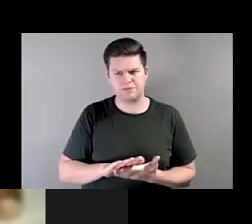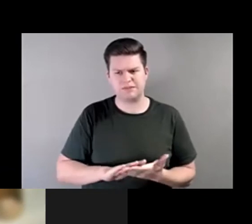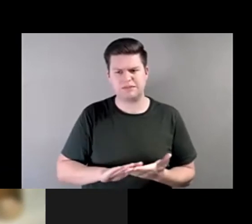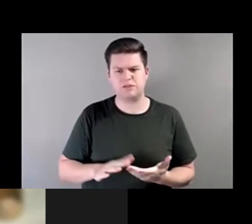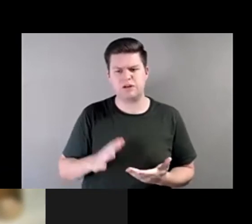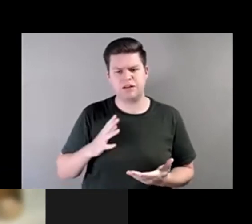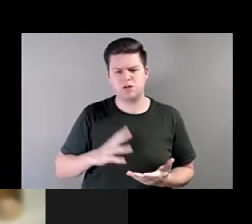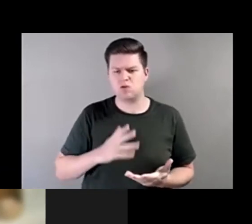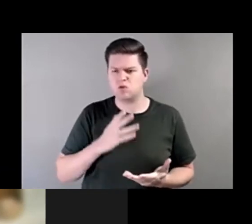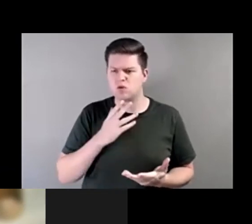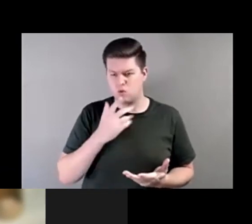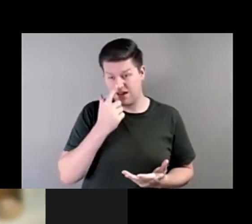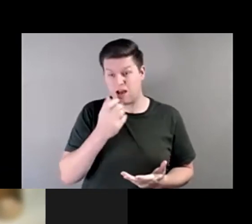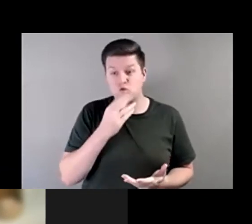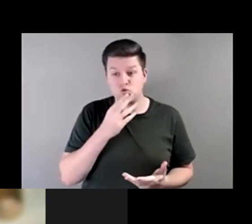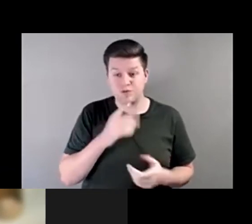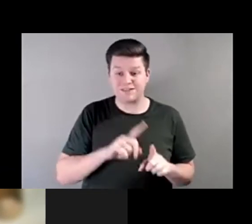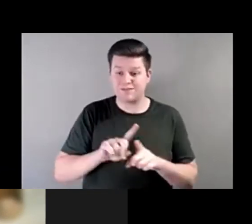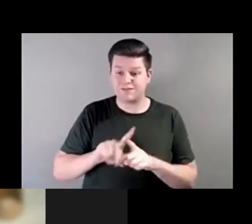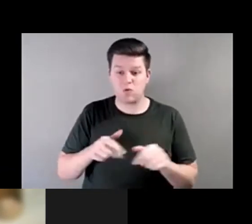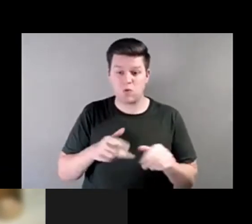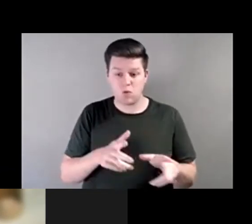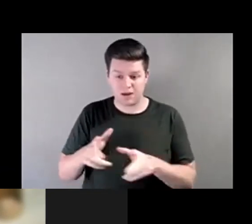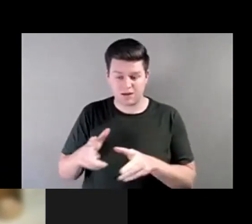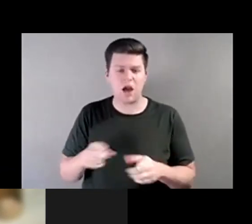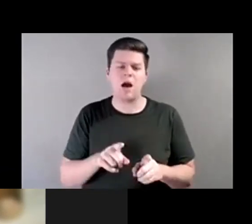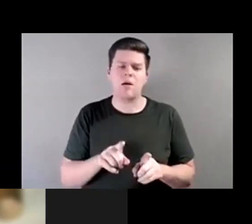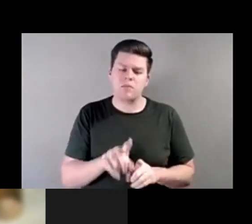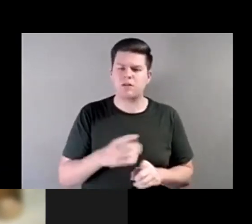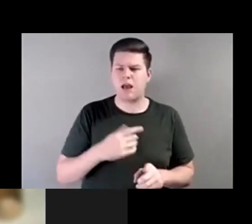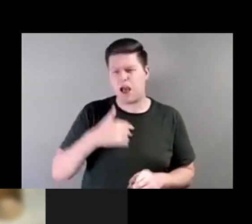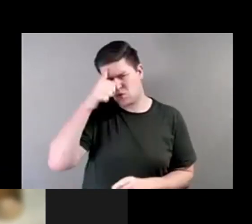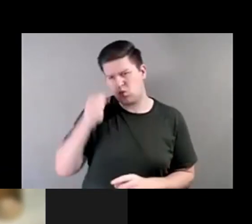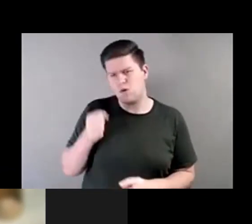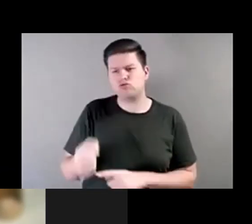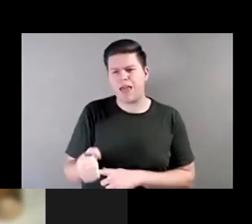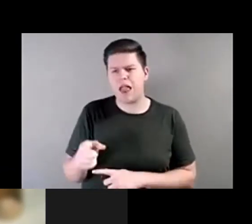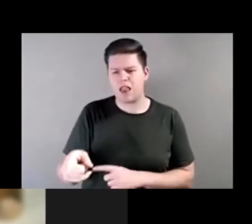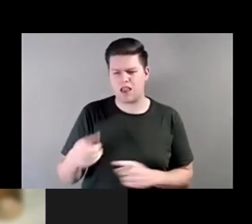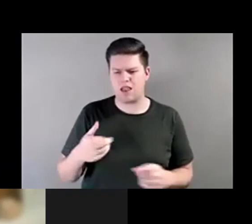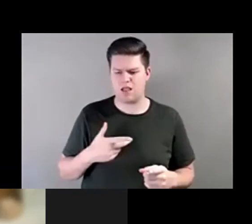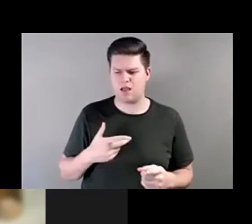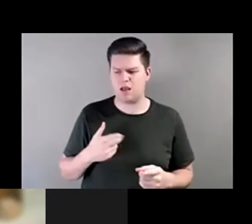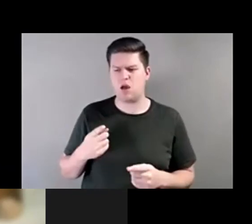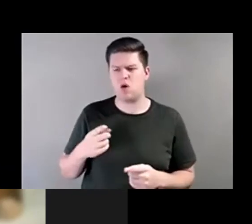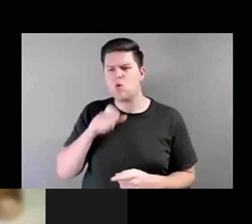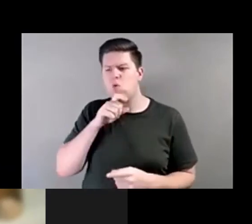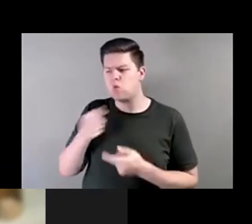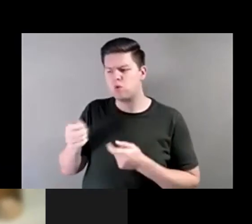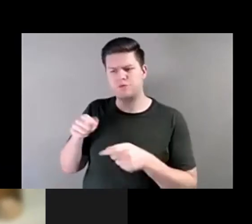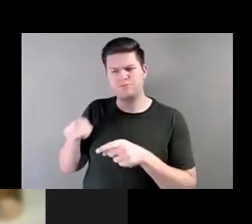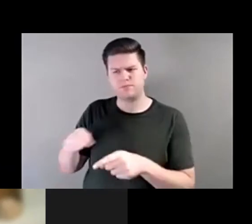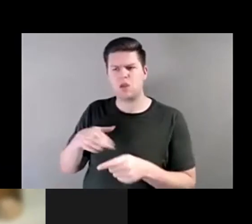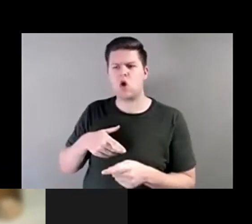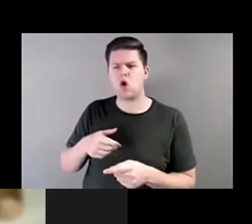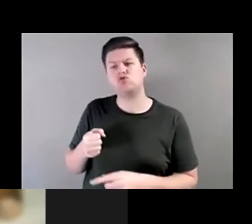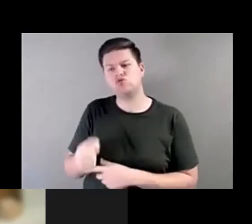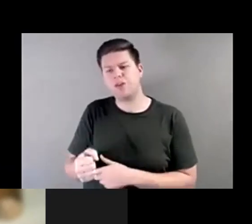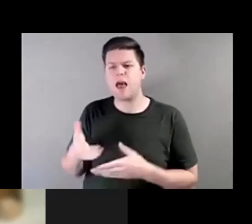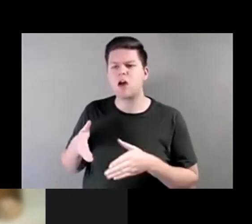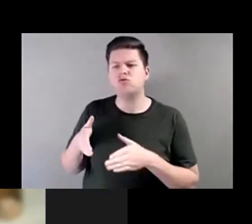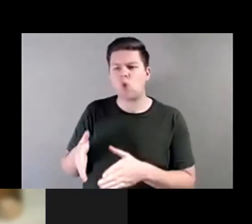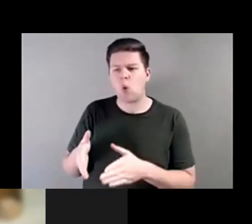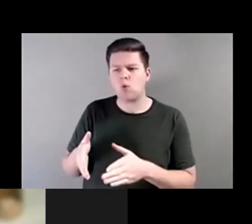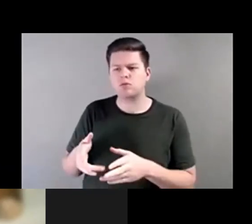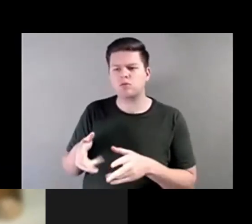example, rail is regulated by the Office for Rail and Road, so there may be some engagement required with